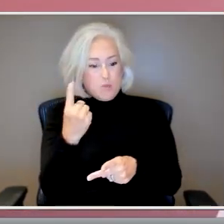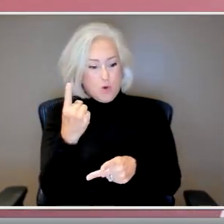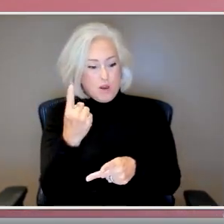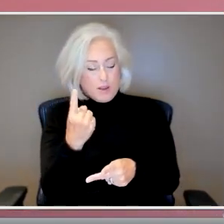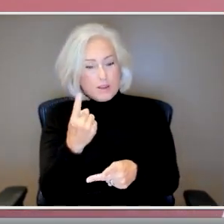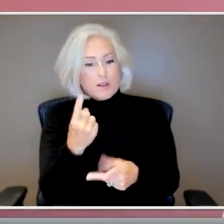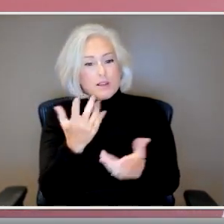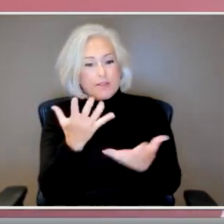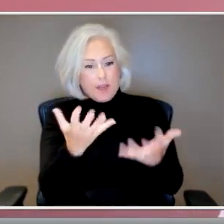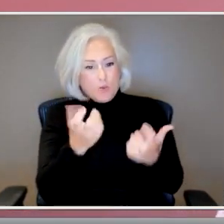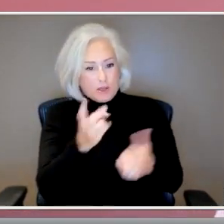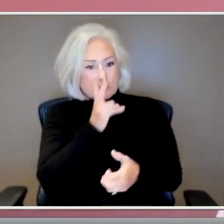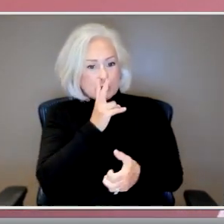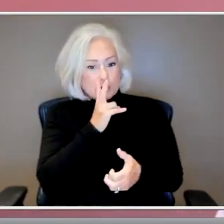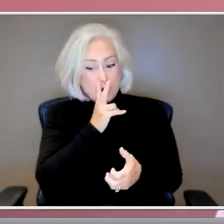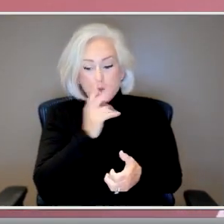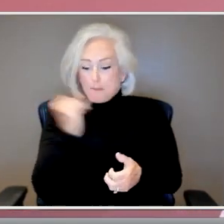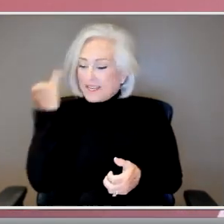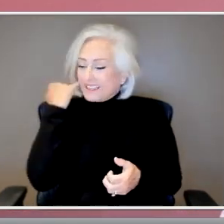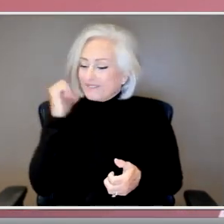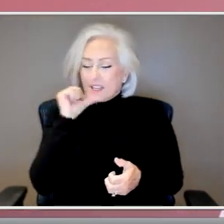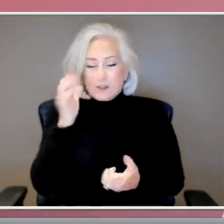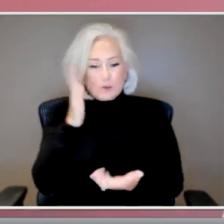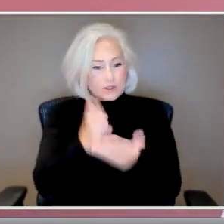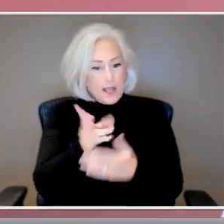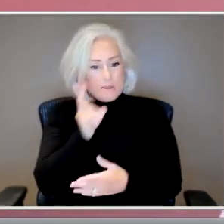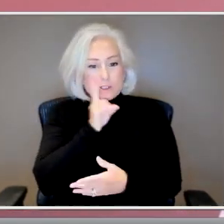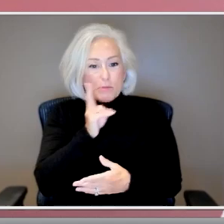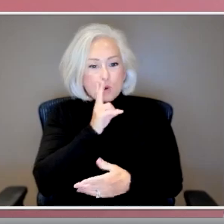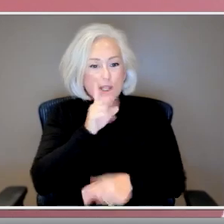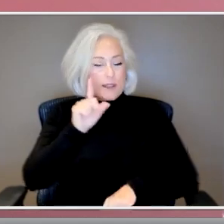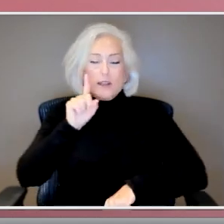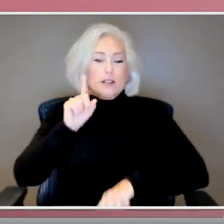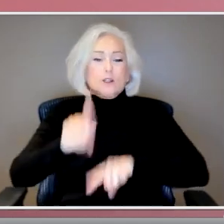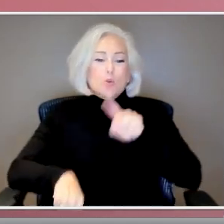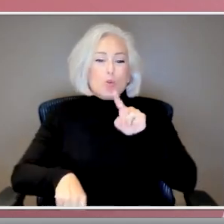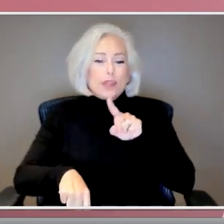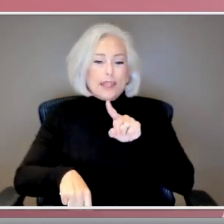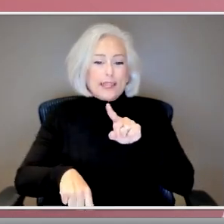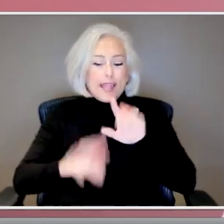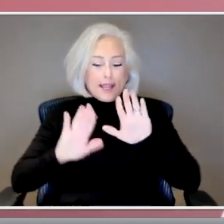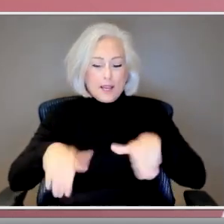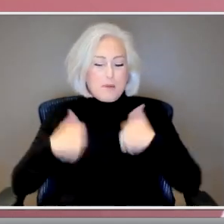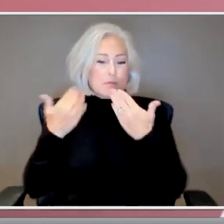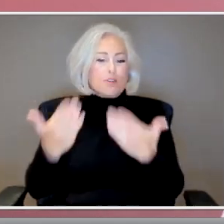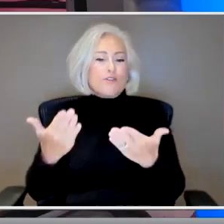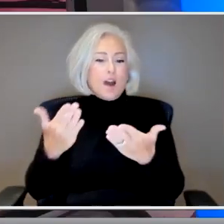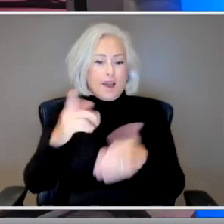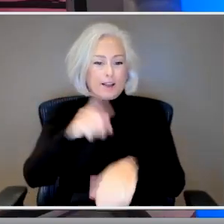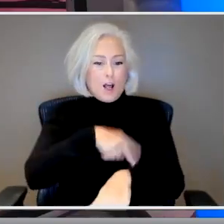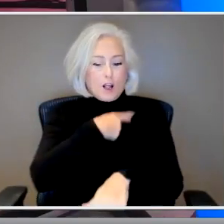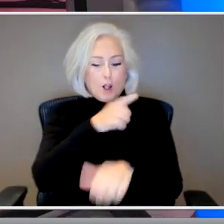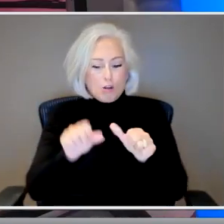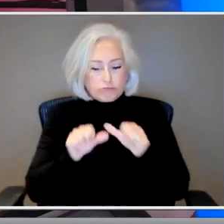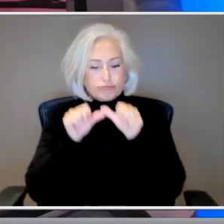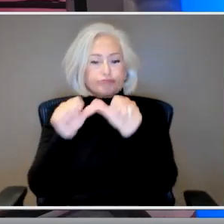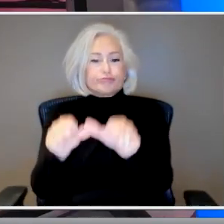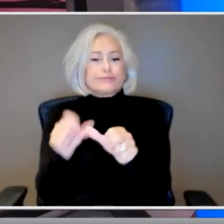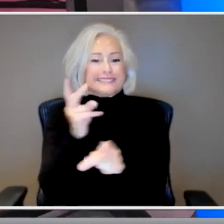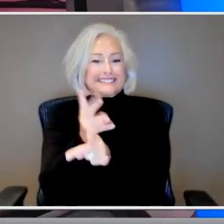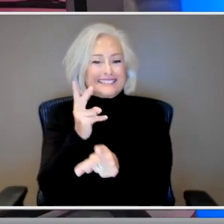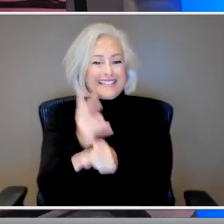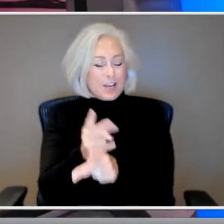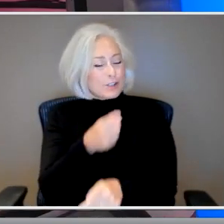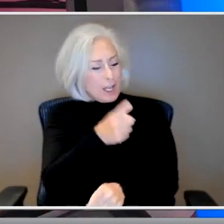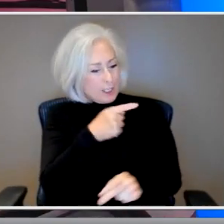can't provide that long-term cure like we'd like to. But you've demonstrated that commitment day in and day out. Thank you. Very